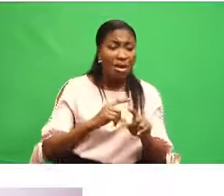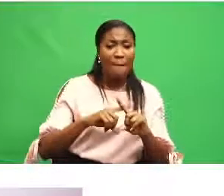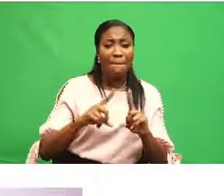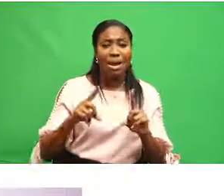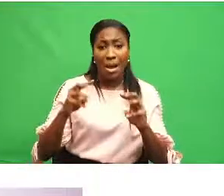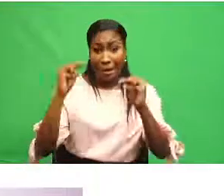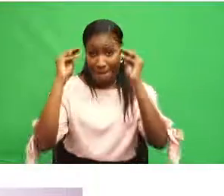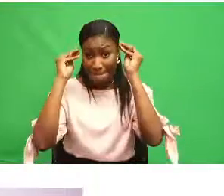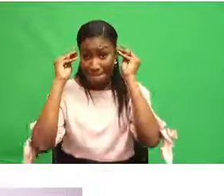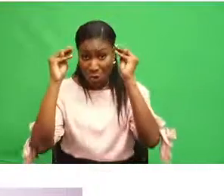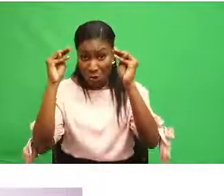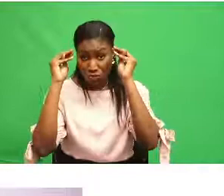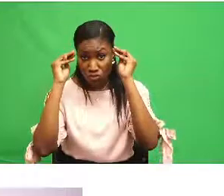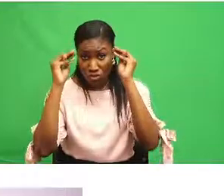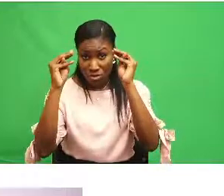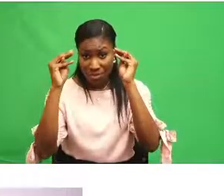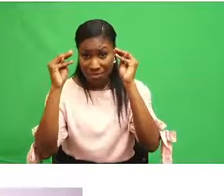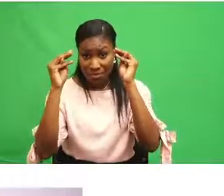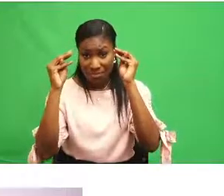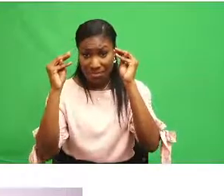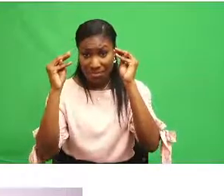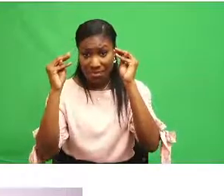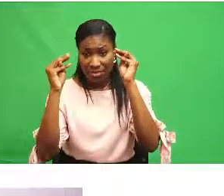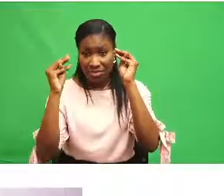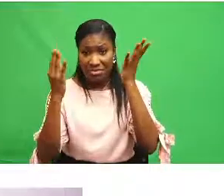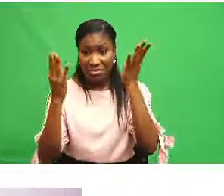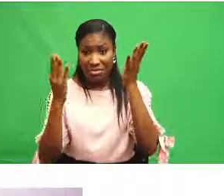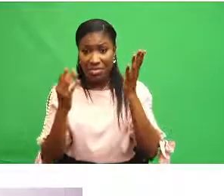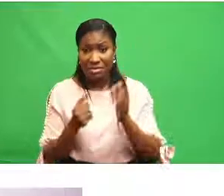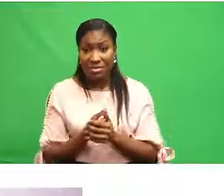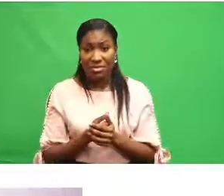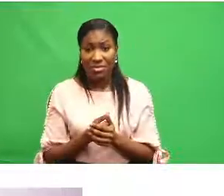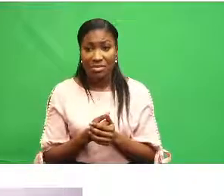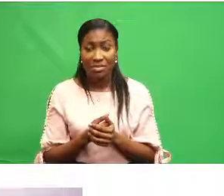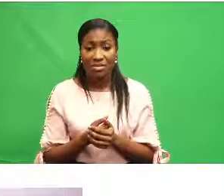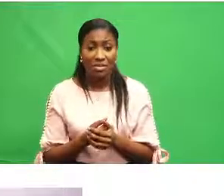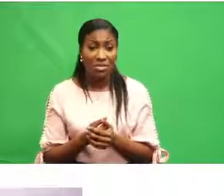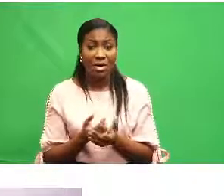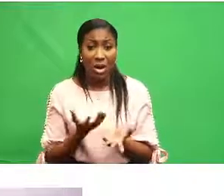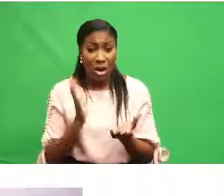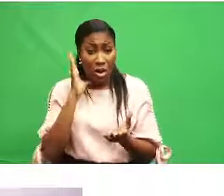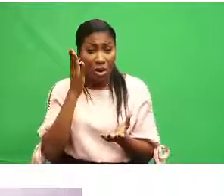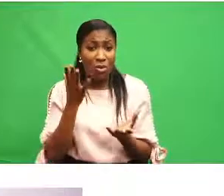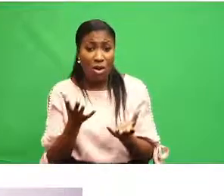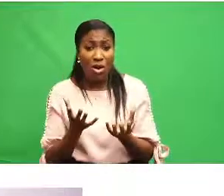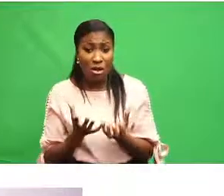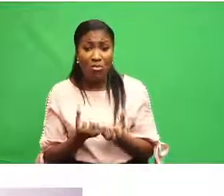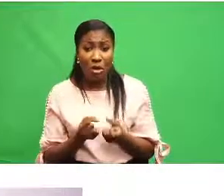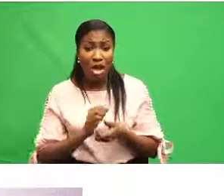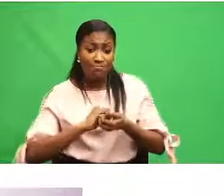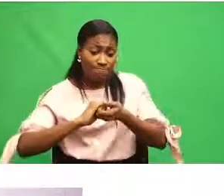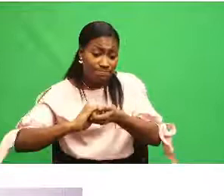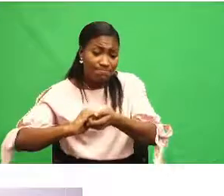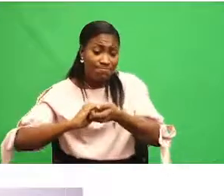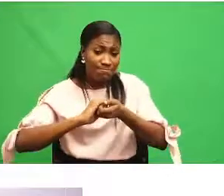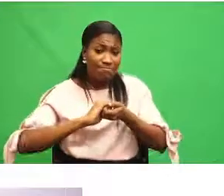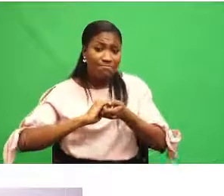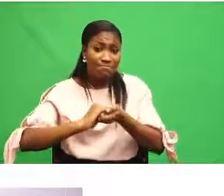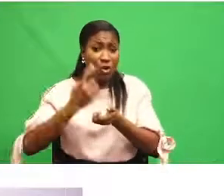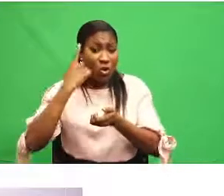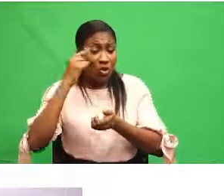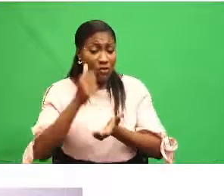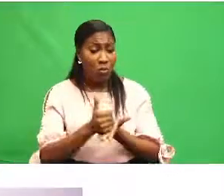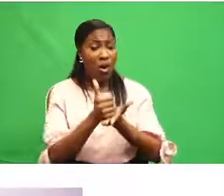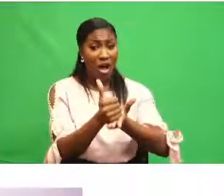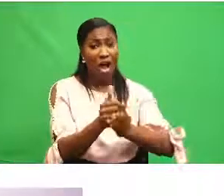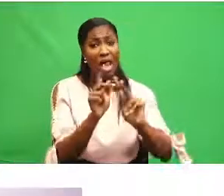in particular would very well appreciate any opportunity or option to forge a relationship that will benefit the client.